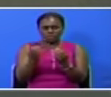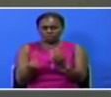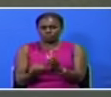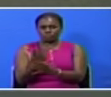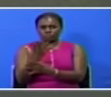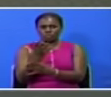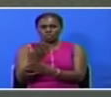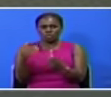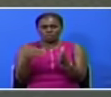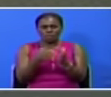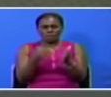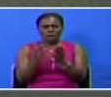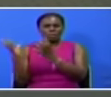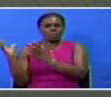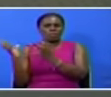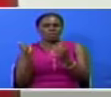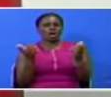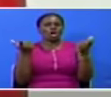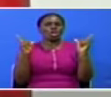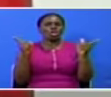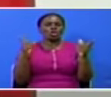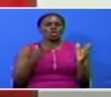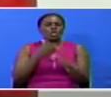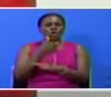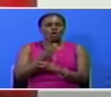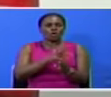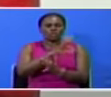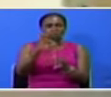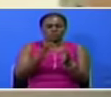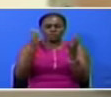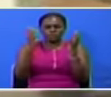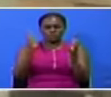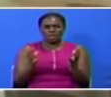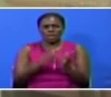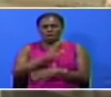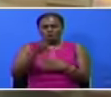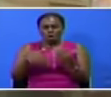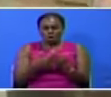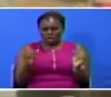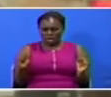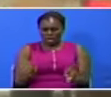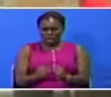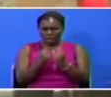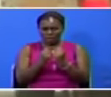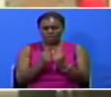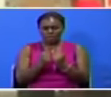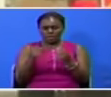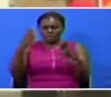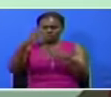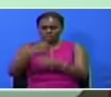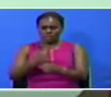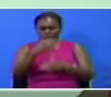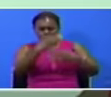hinder PSVs from carrying cargo that is more than the specified weight. All this is to be done by certified body